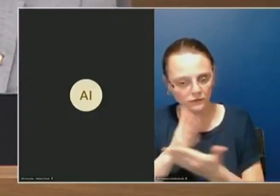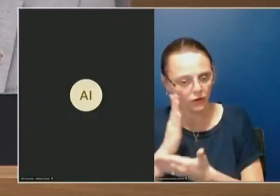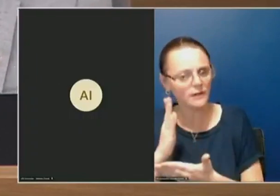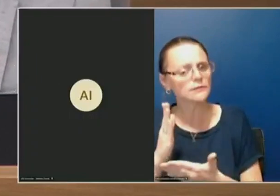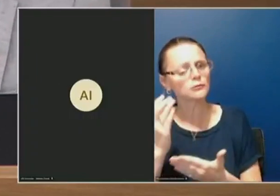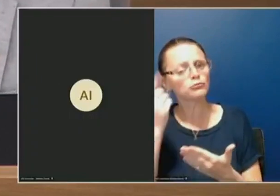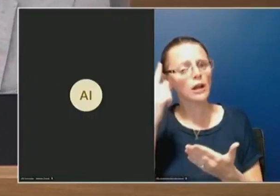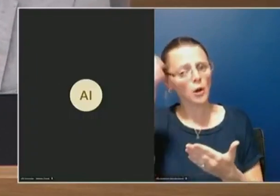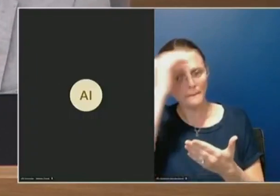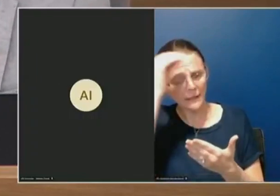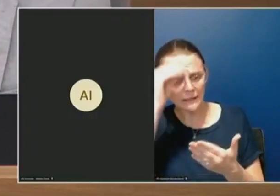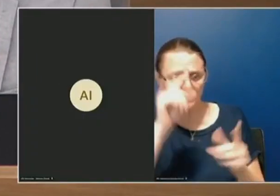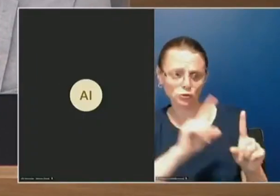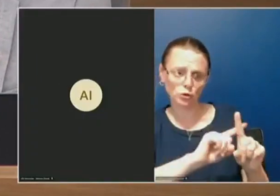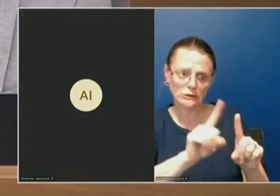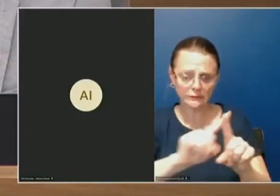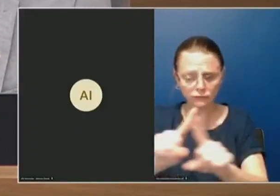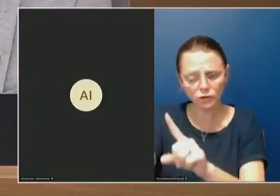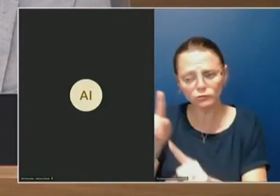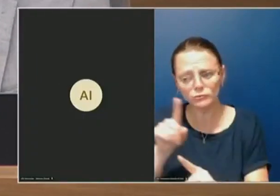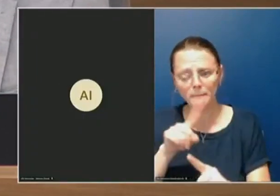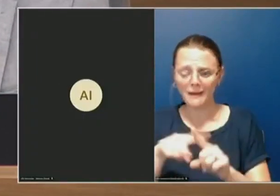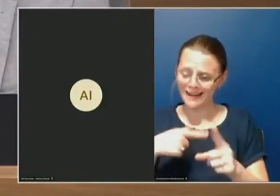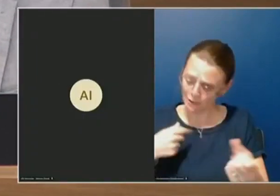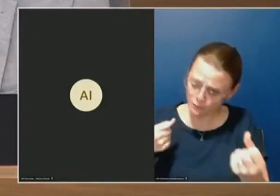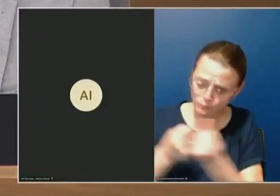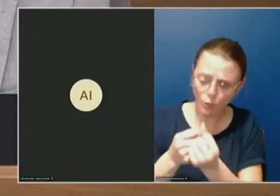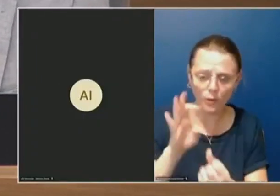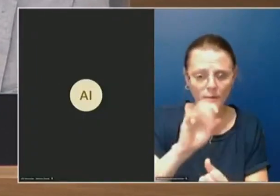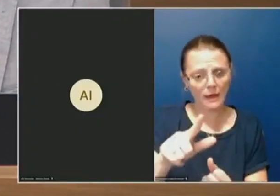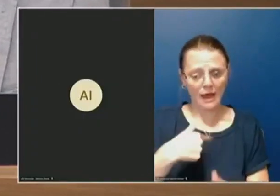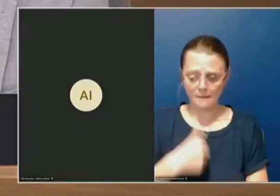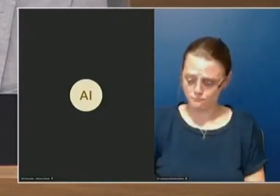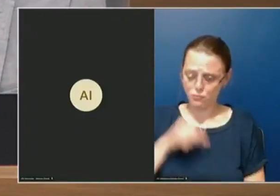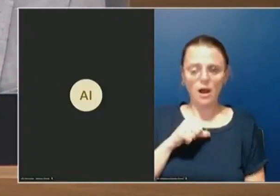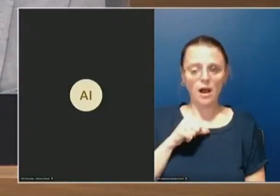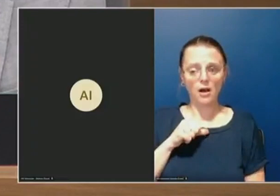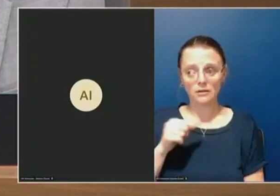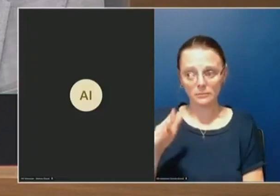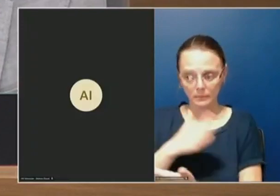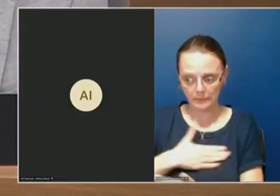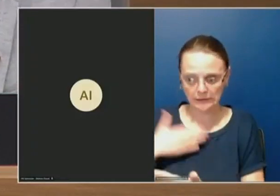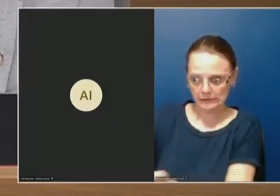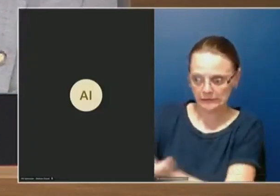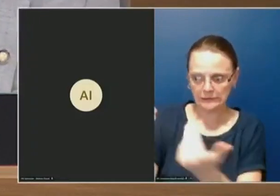but I'm proud to support this bill, and I encourage my colleagues to join me in voting yes.